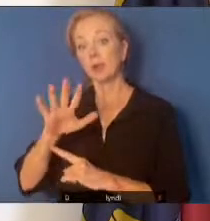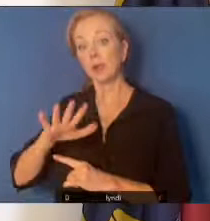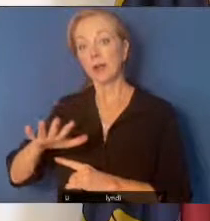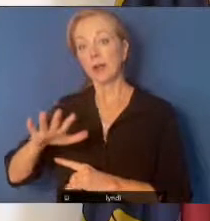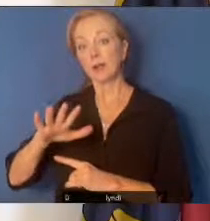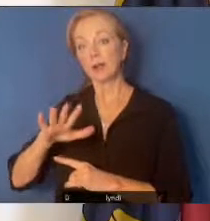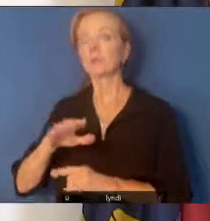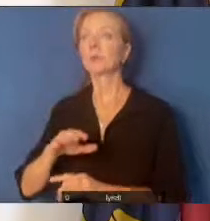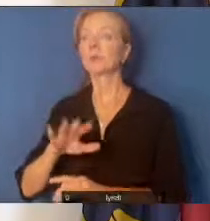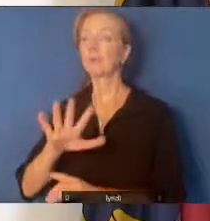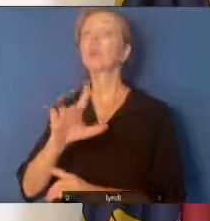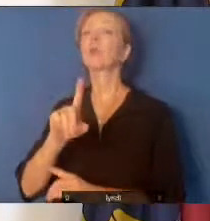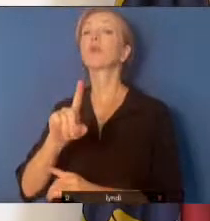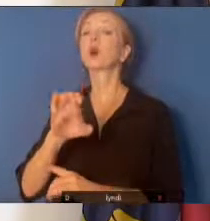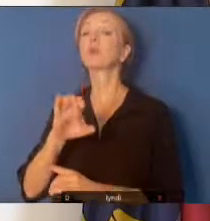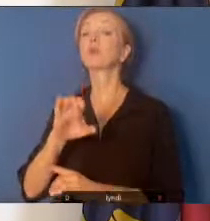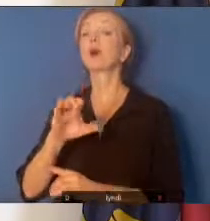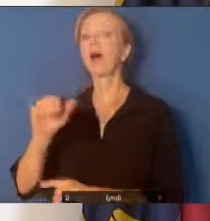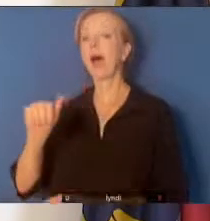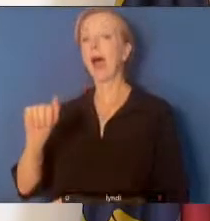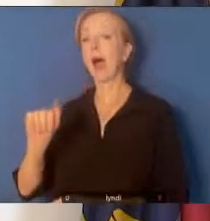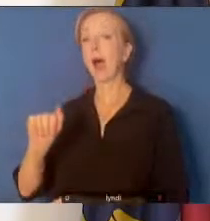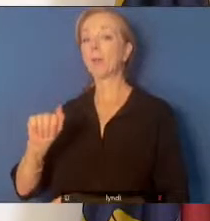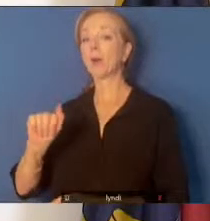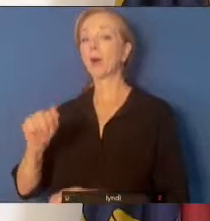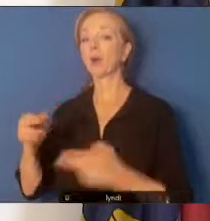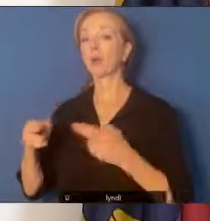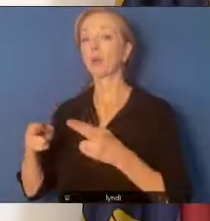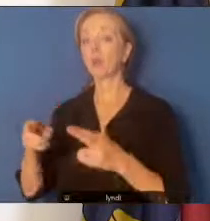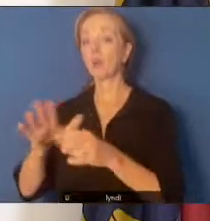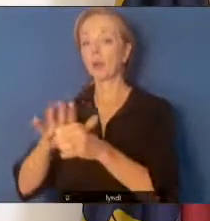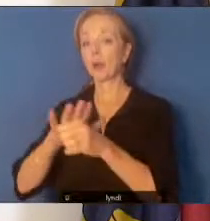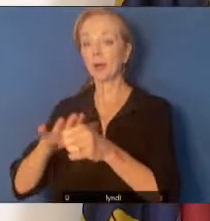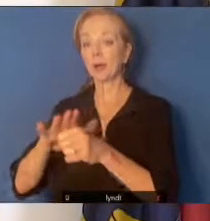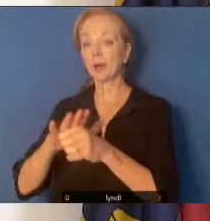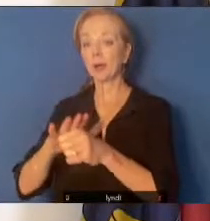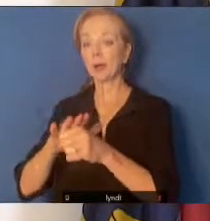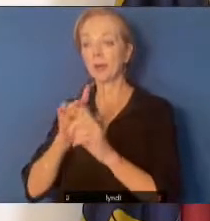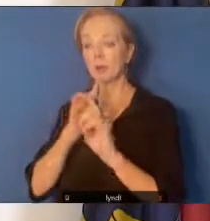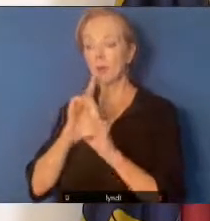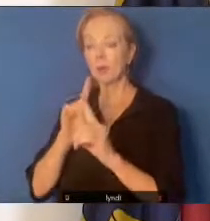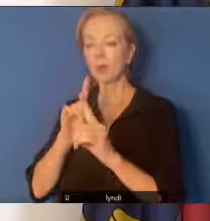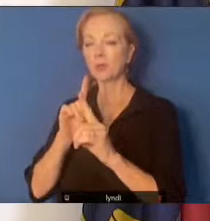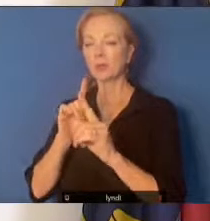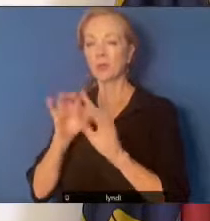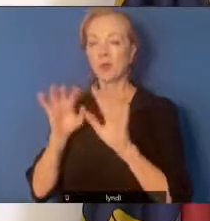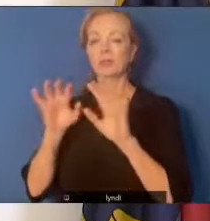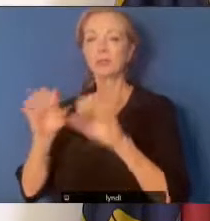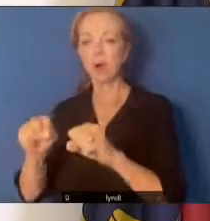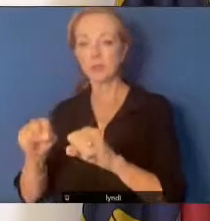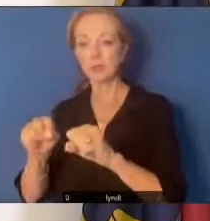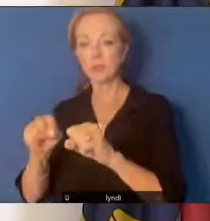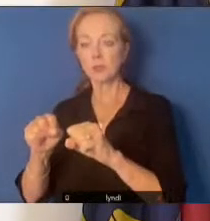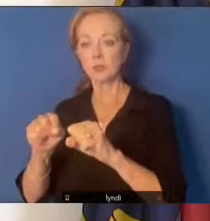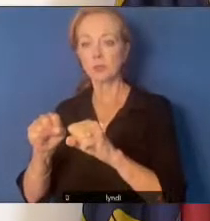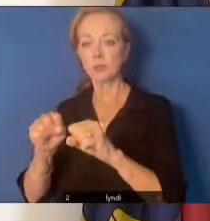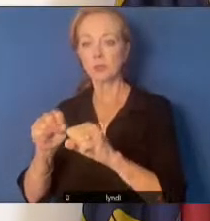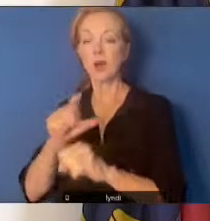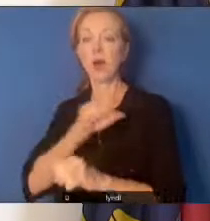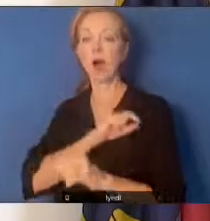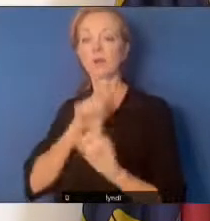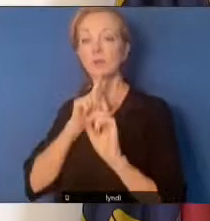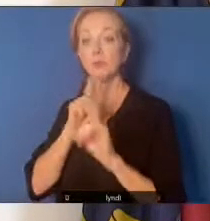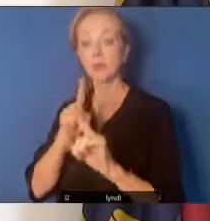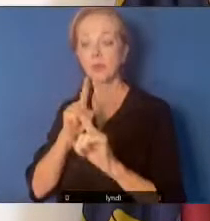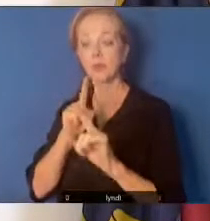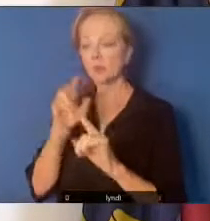the 5100 block of Albemarle Road in regards to an assault. The officers responded to the scene,